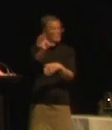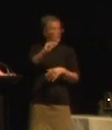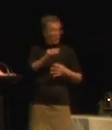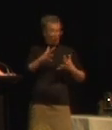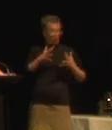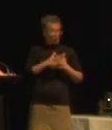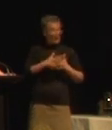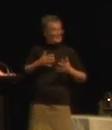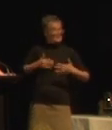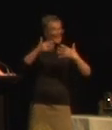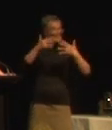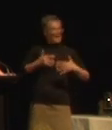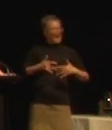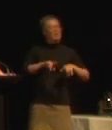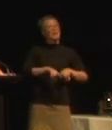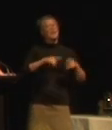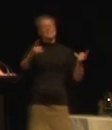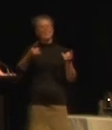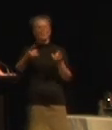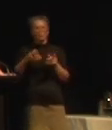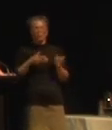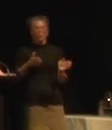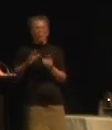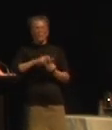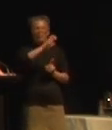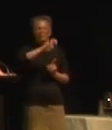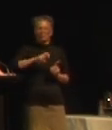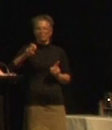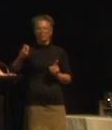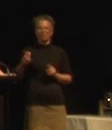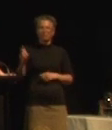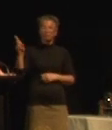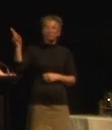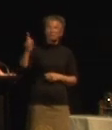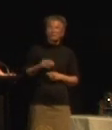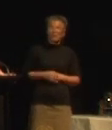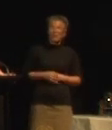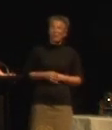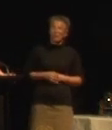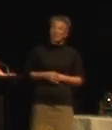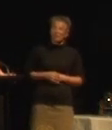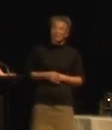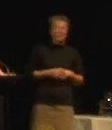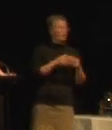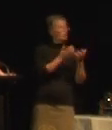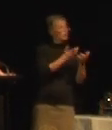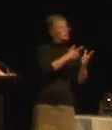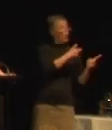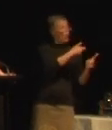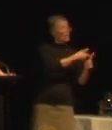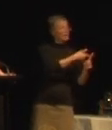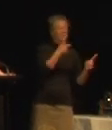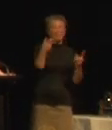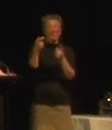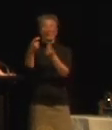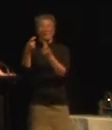different interface for consuming this data from Wikidata. How about comparing the output of the University of Auckland with Victoria